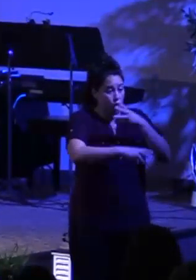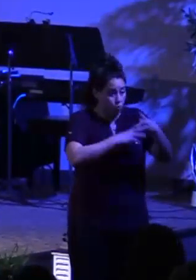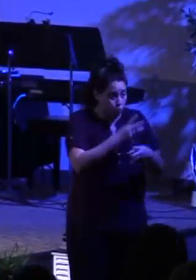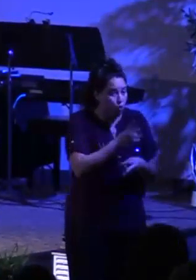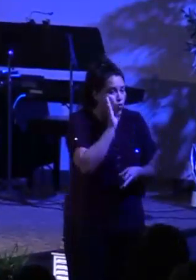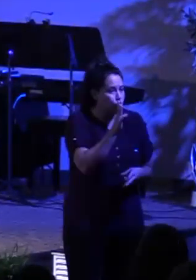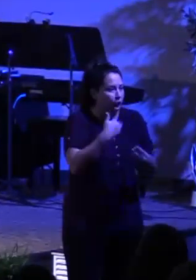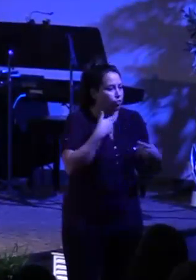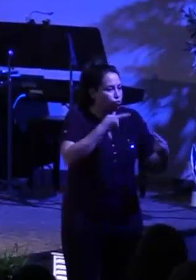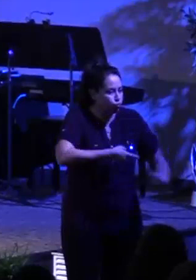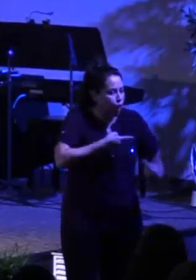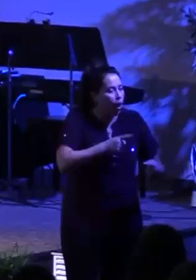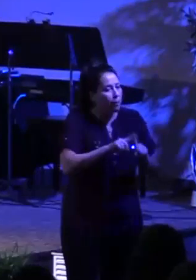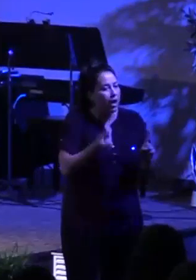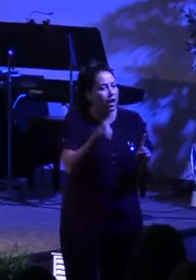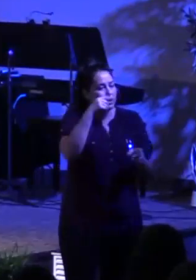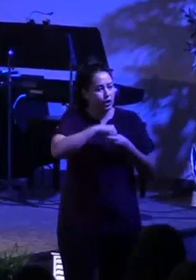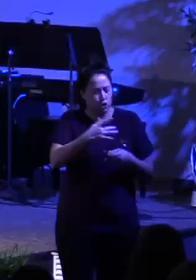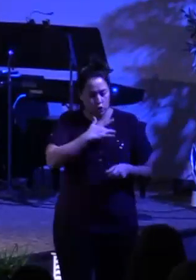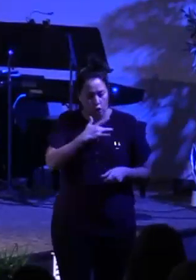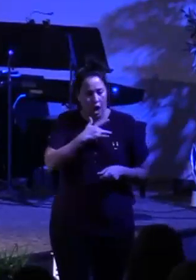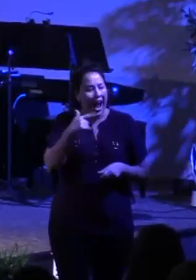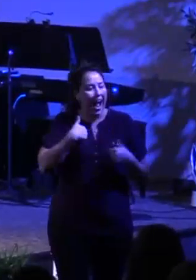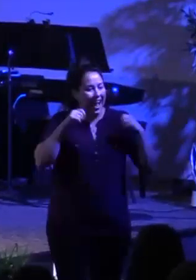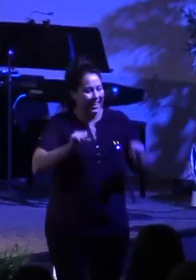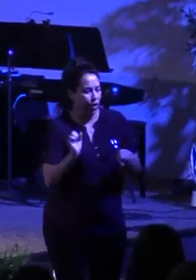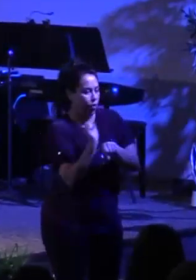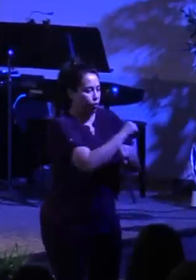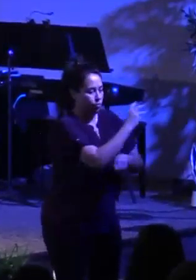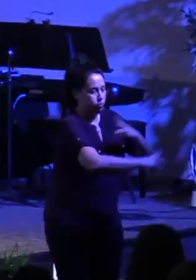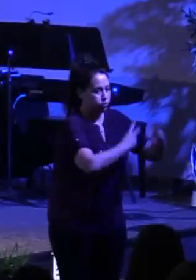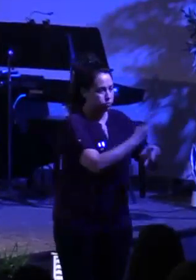world. What Jesus is giving us is the key